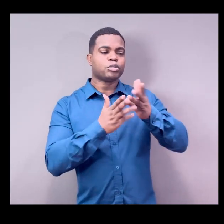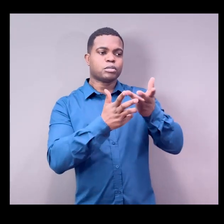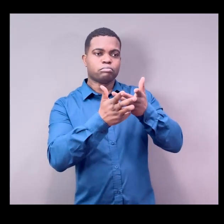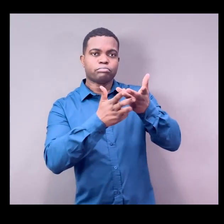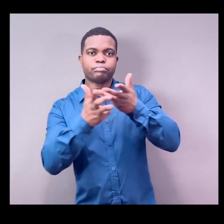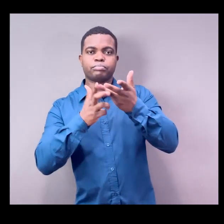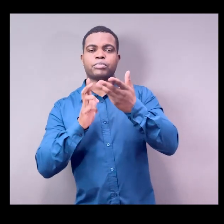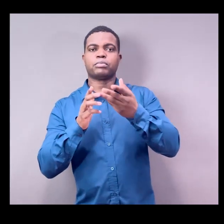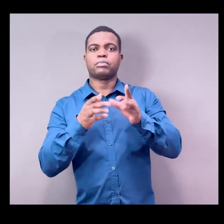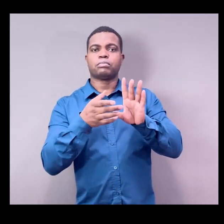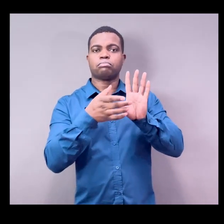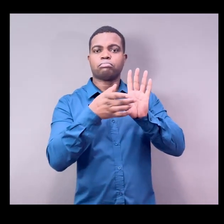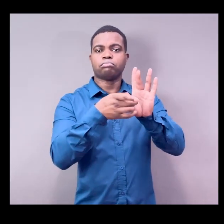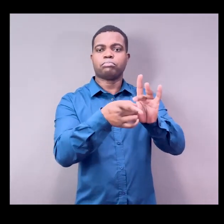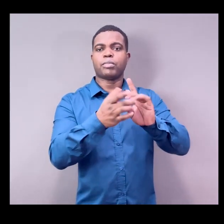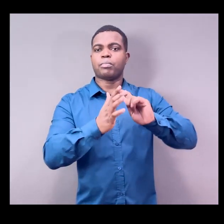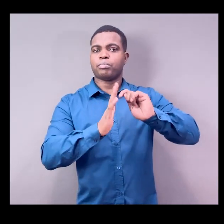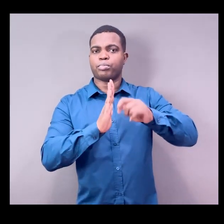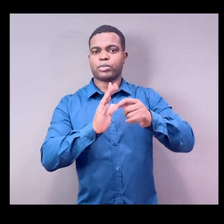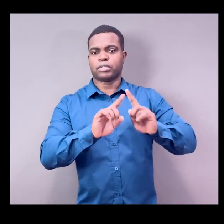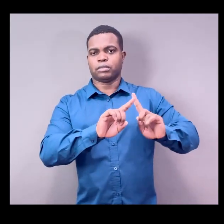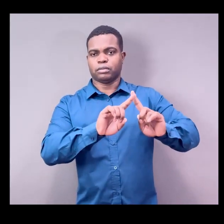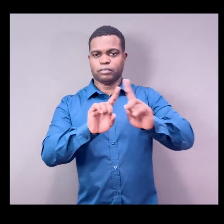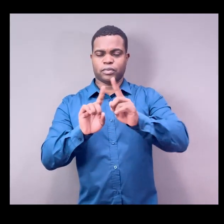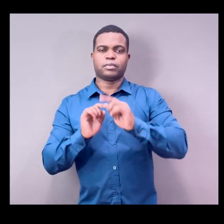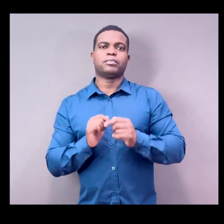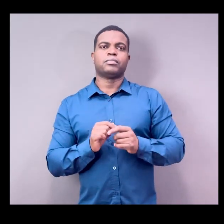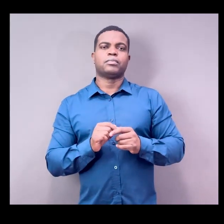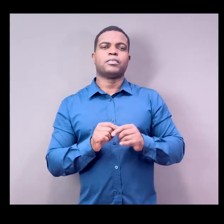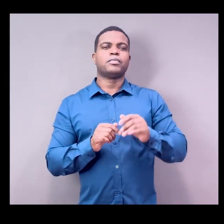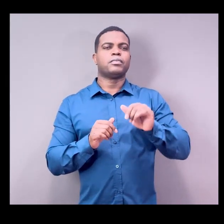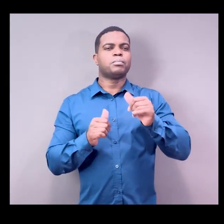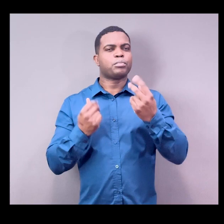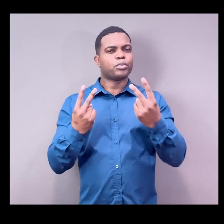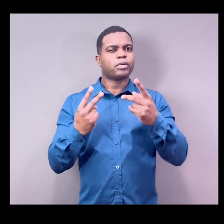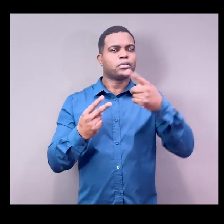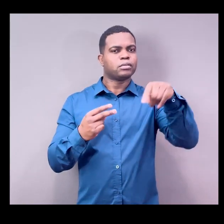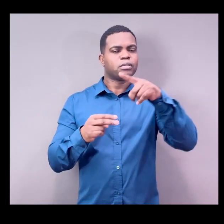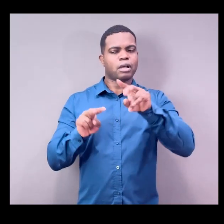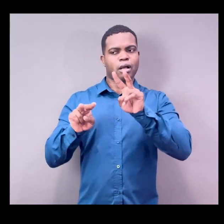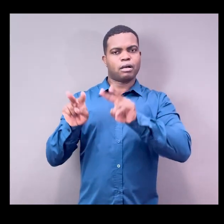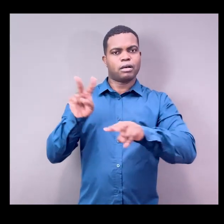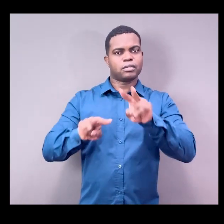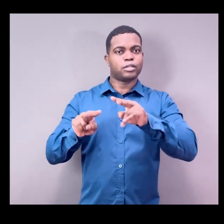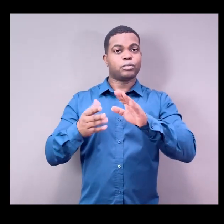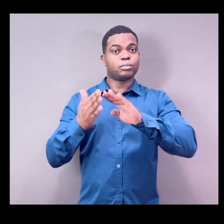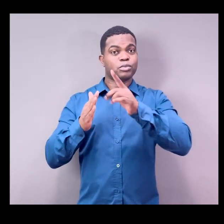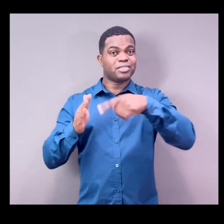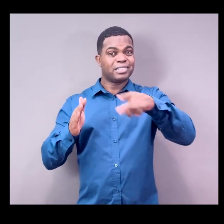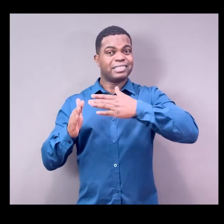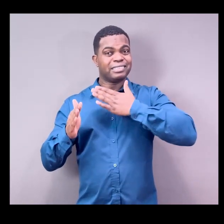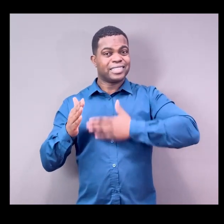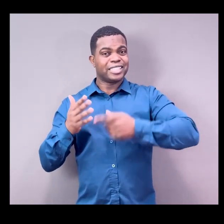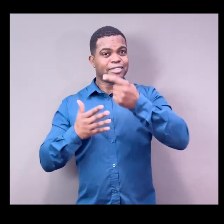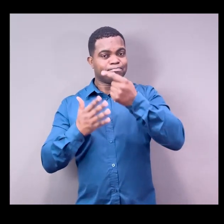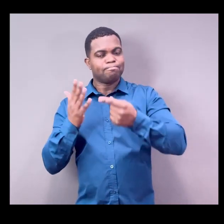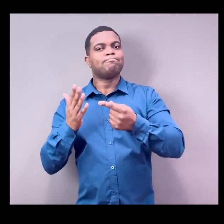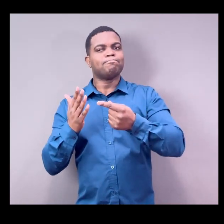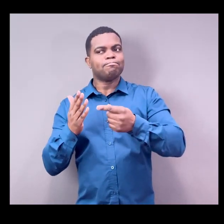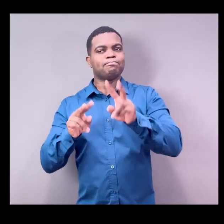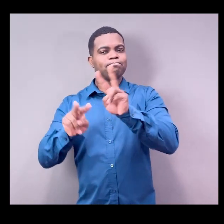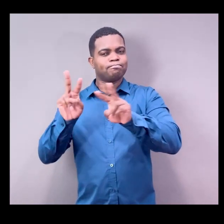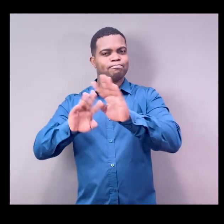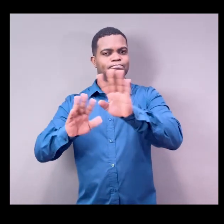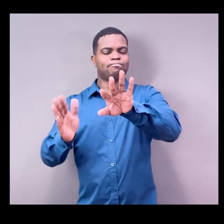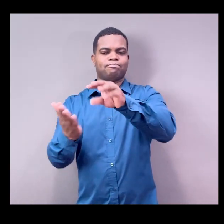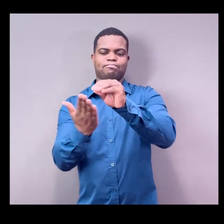engagement initiative or community engagement activities. When you assess the community needs, it will give you insight on the